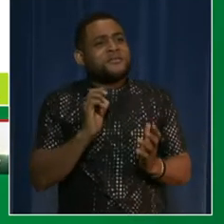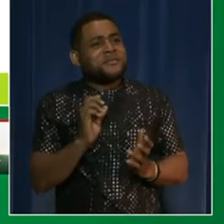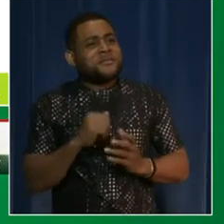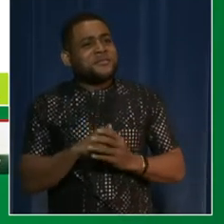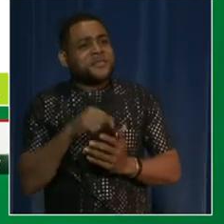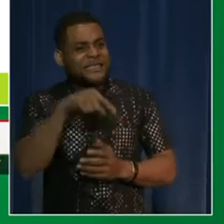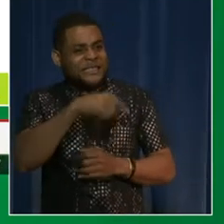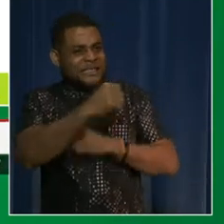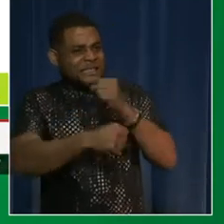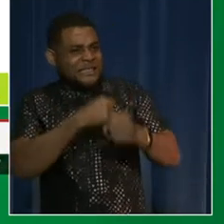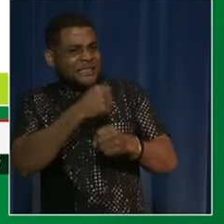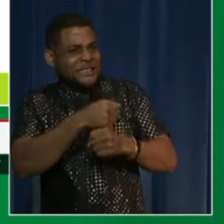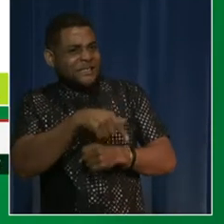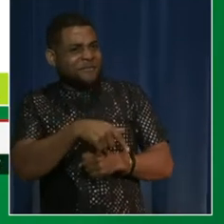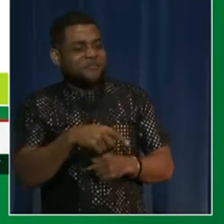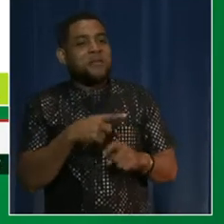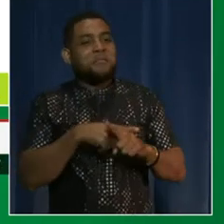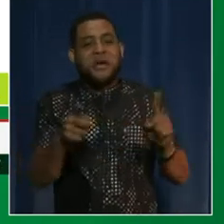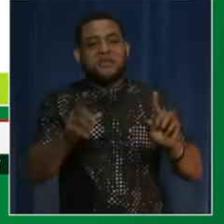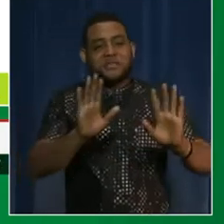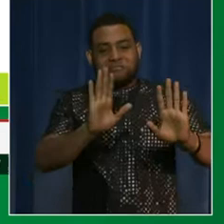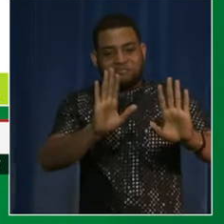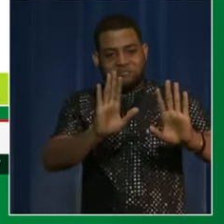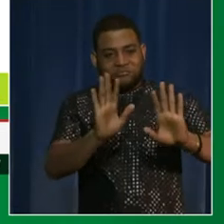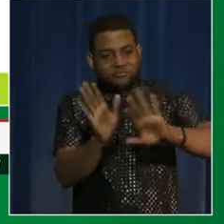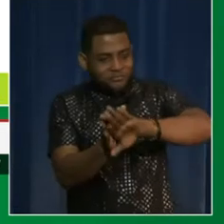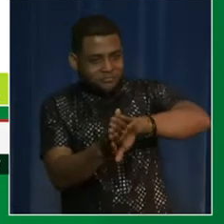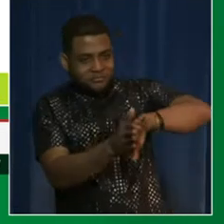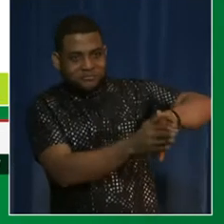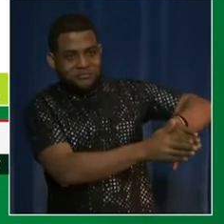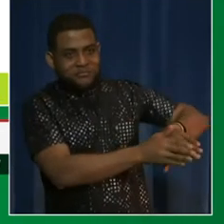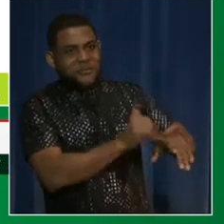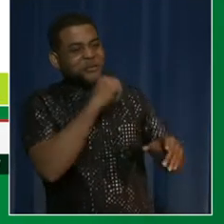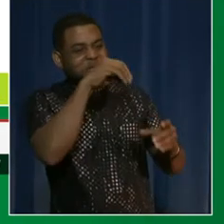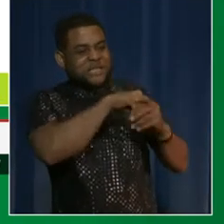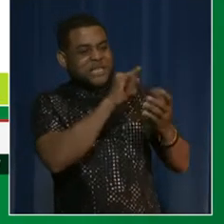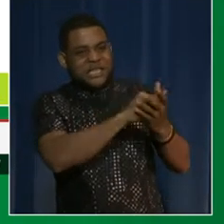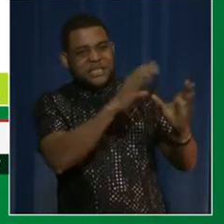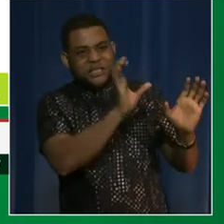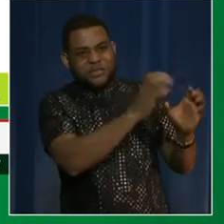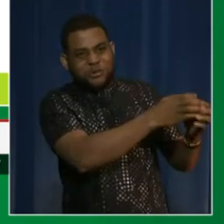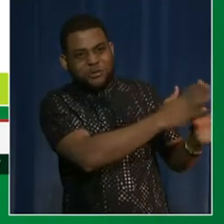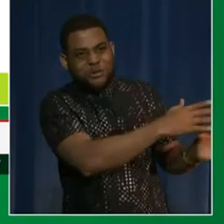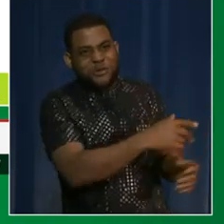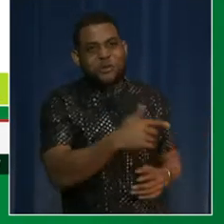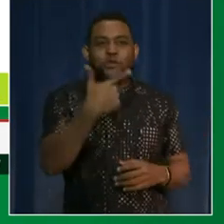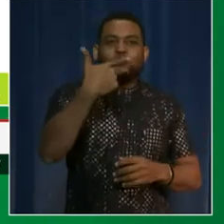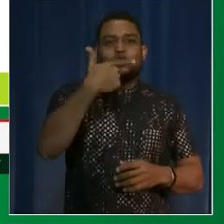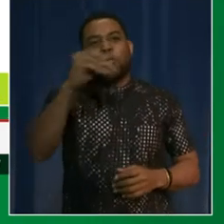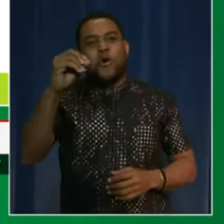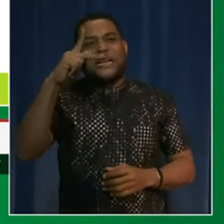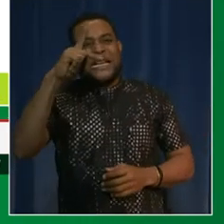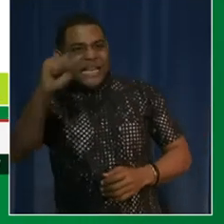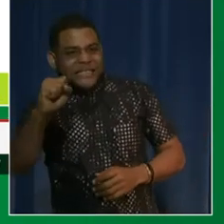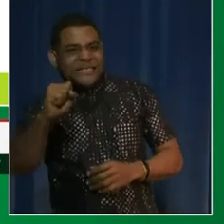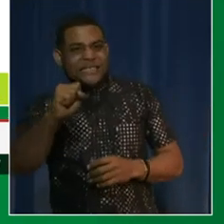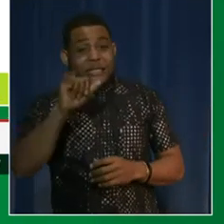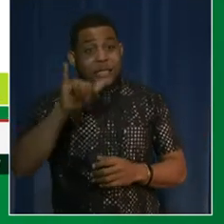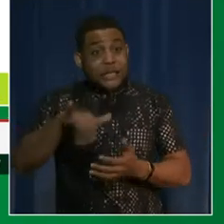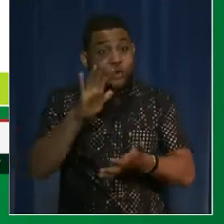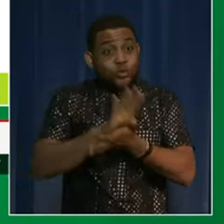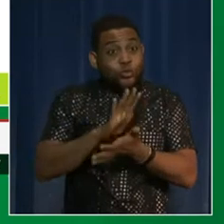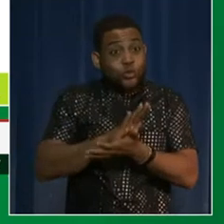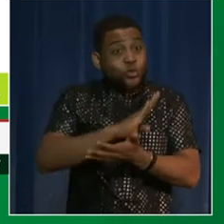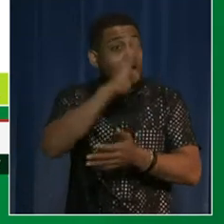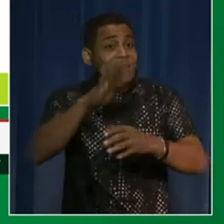But I'm not in that category. Go Kansas for some reason, for a school I've never been to, a state I'll probably never ever see.